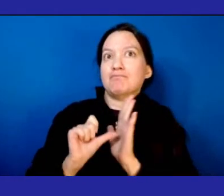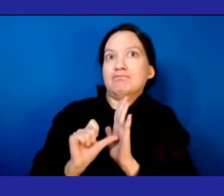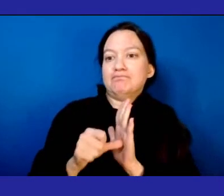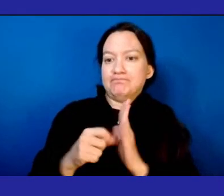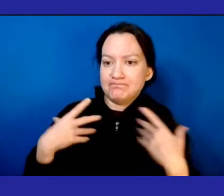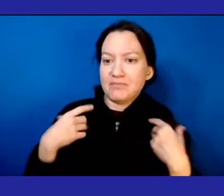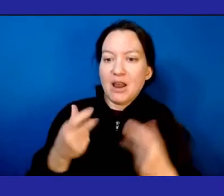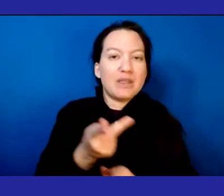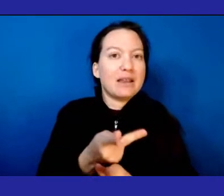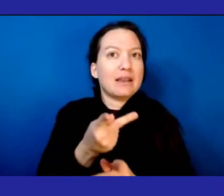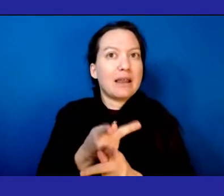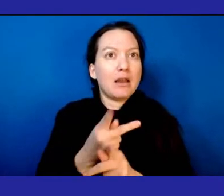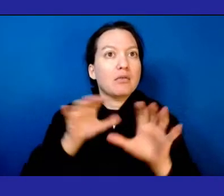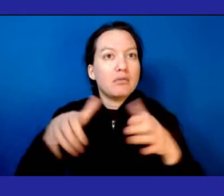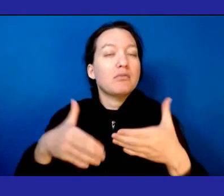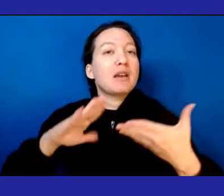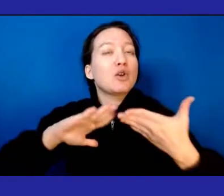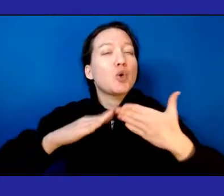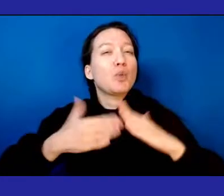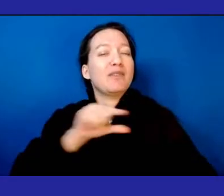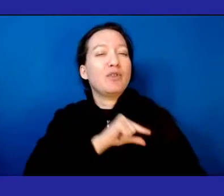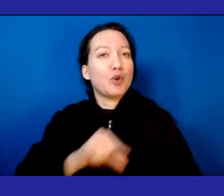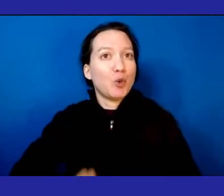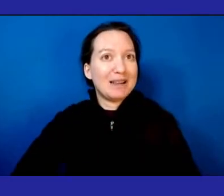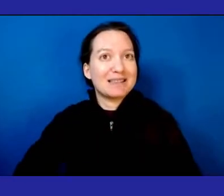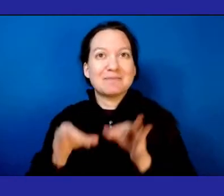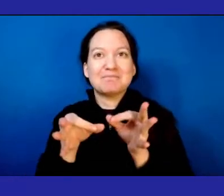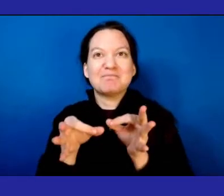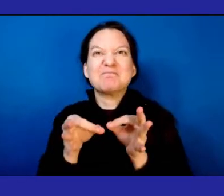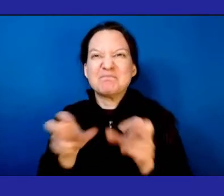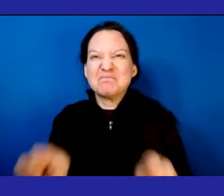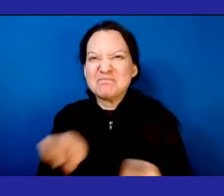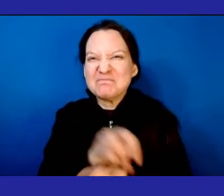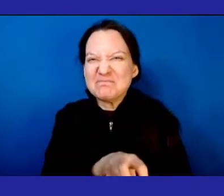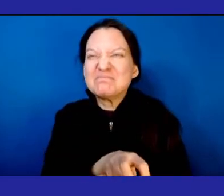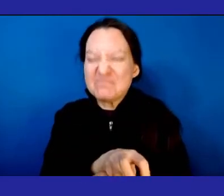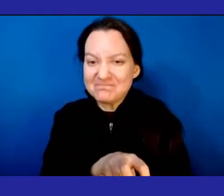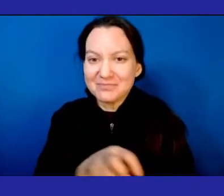healthcare within the Queens community. Slide 1.